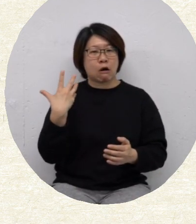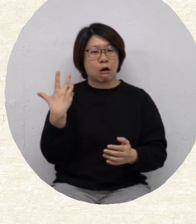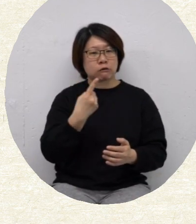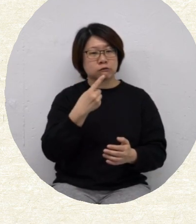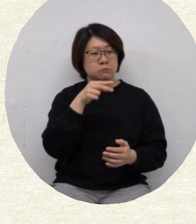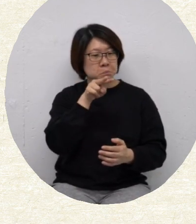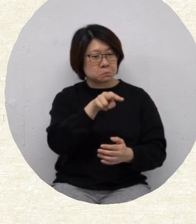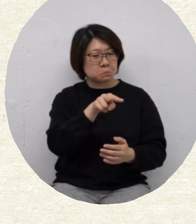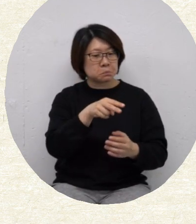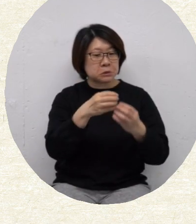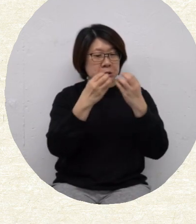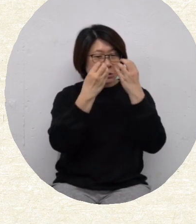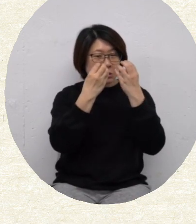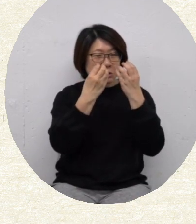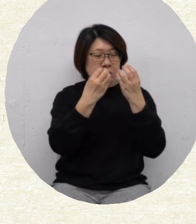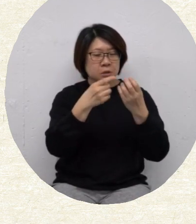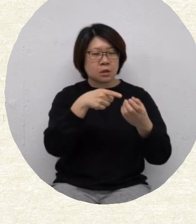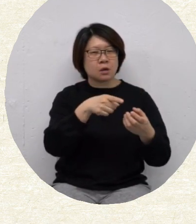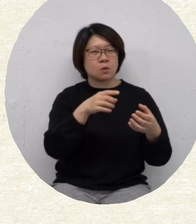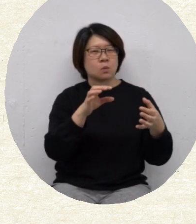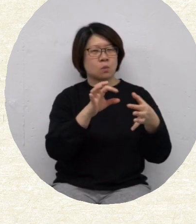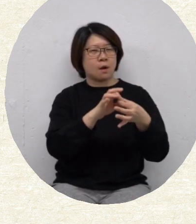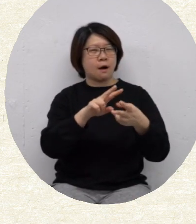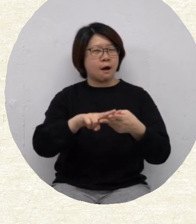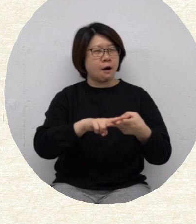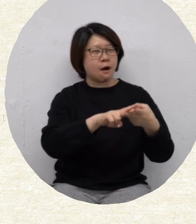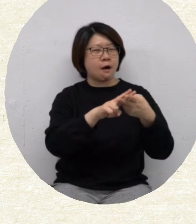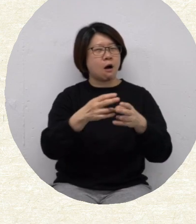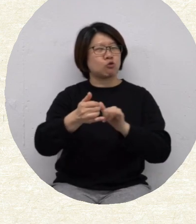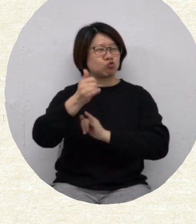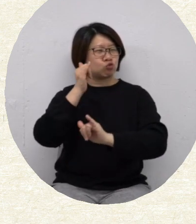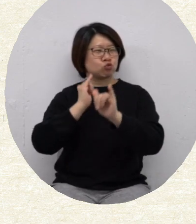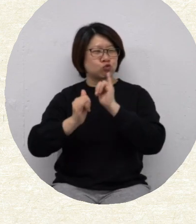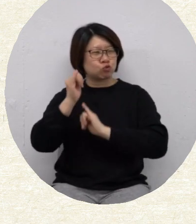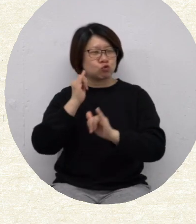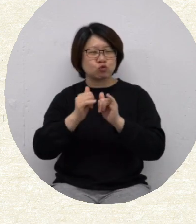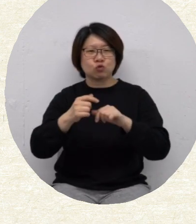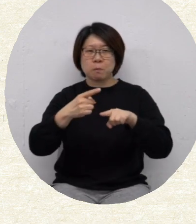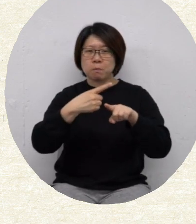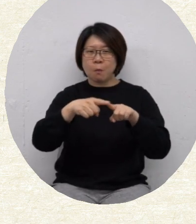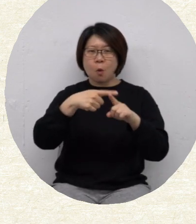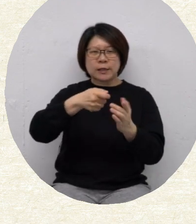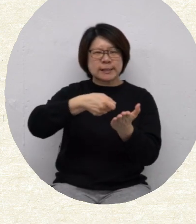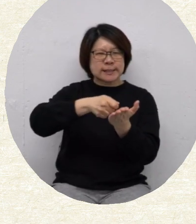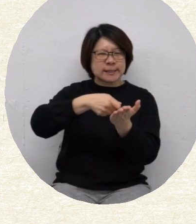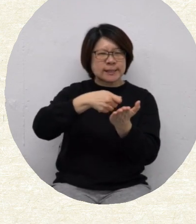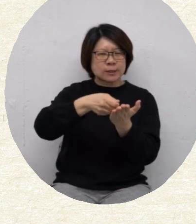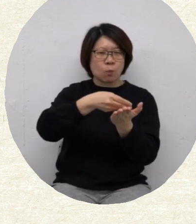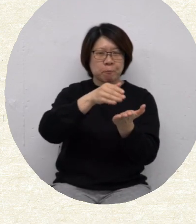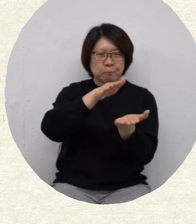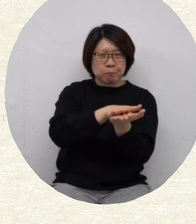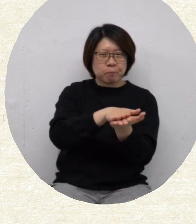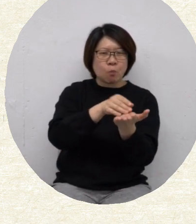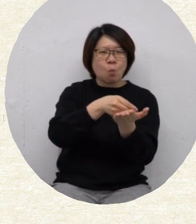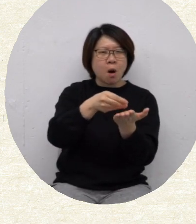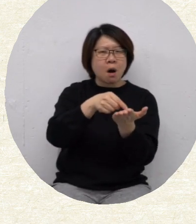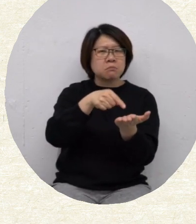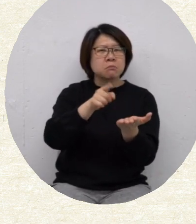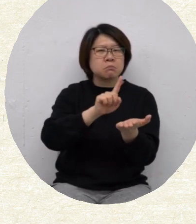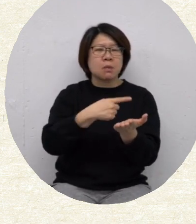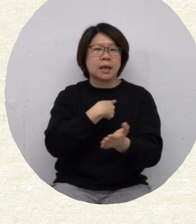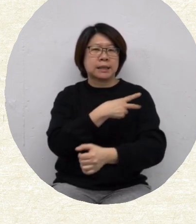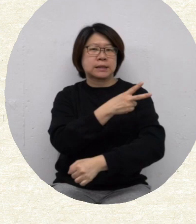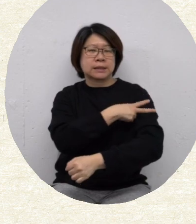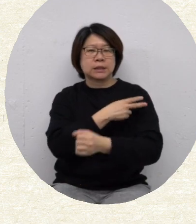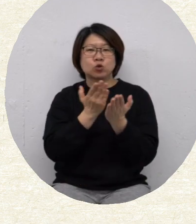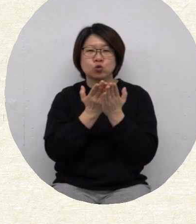I encountered a water-based woodblock print. I grew up in Korea and received my BFA in printmaking